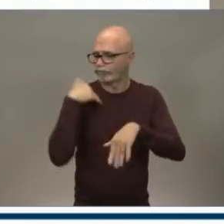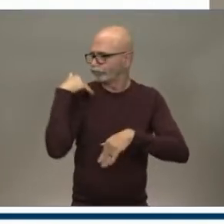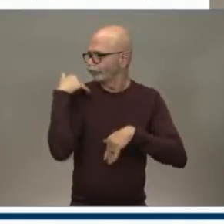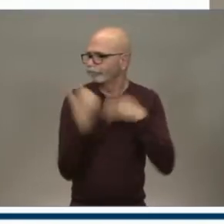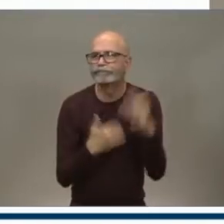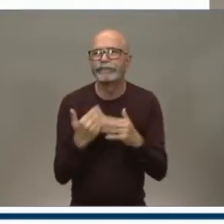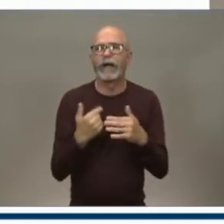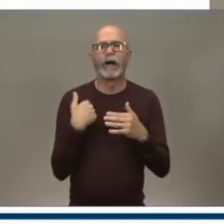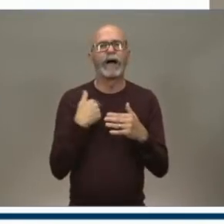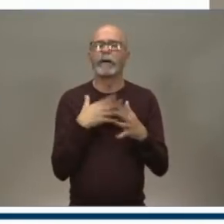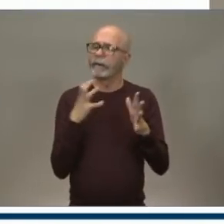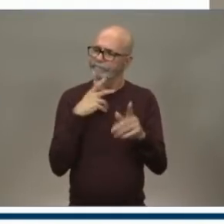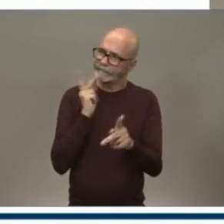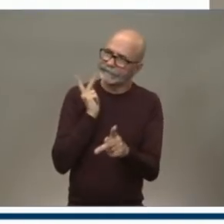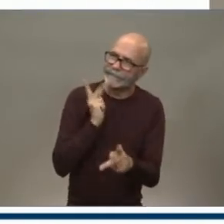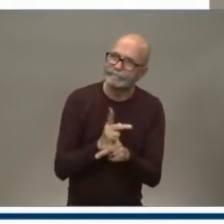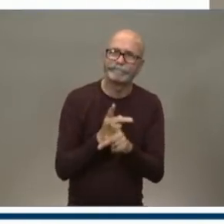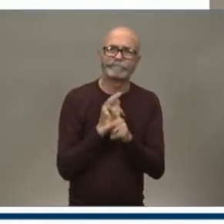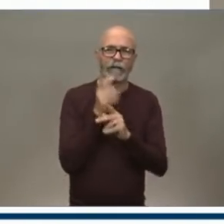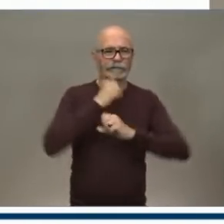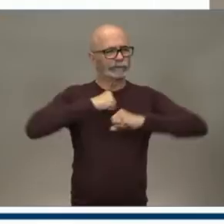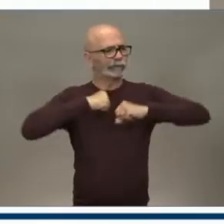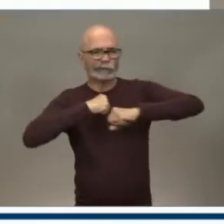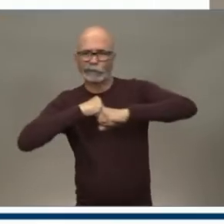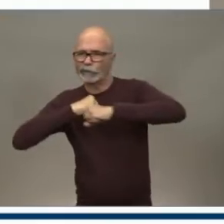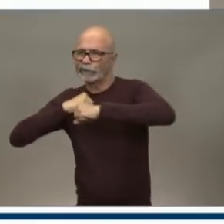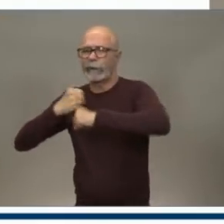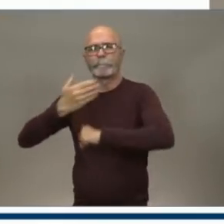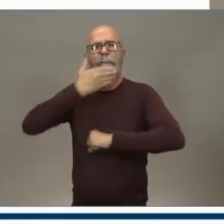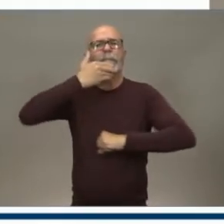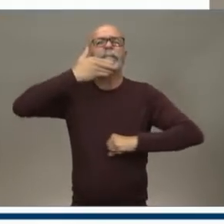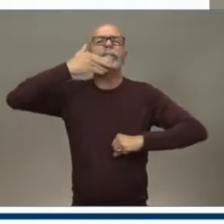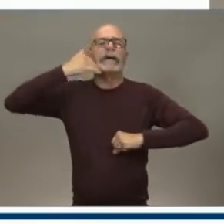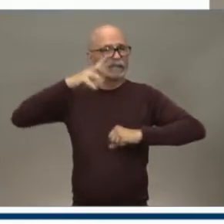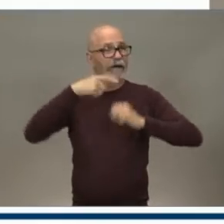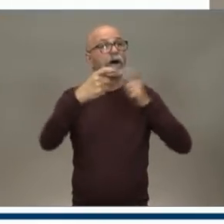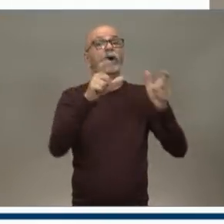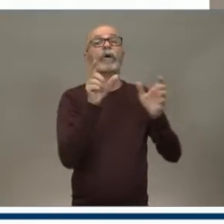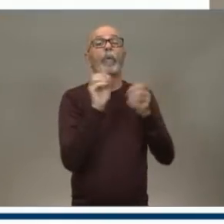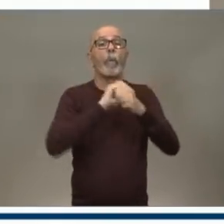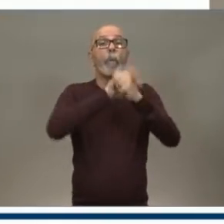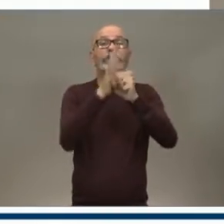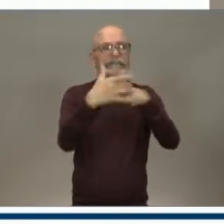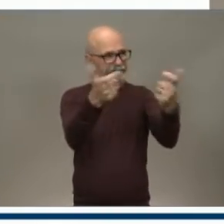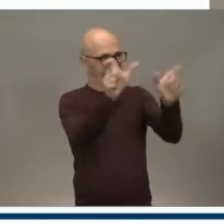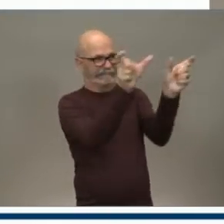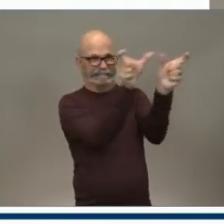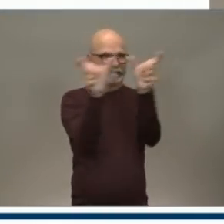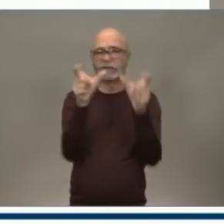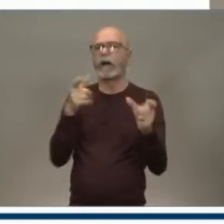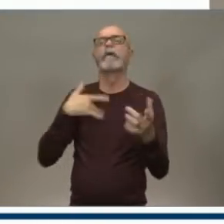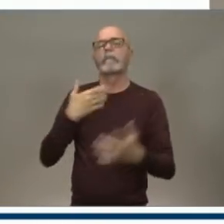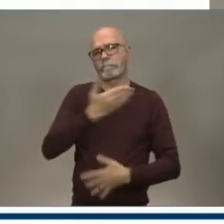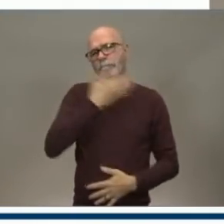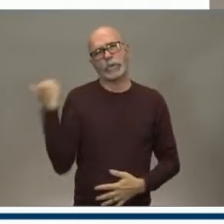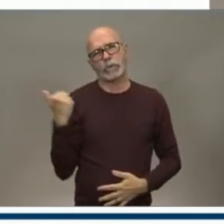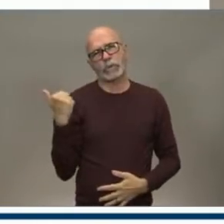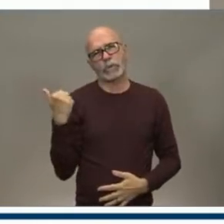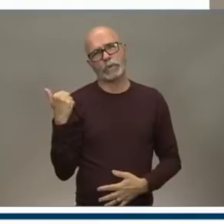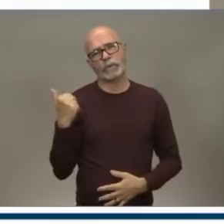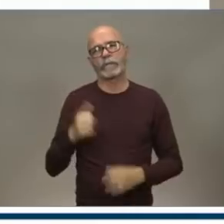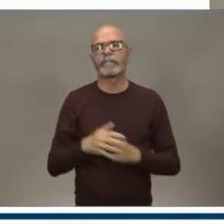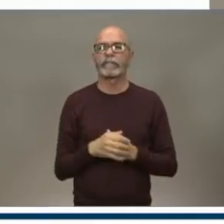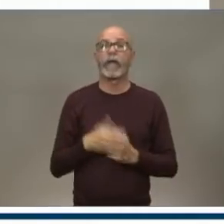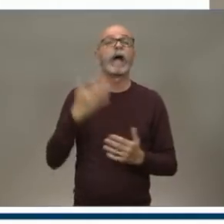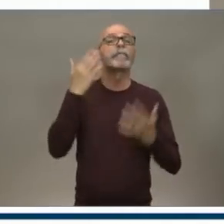guard. It may not seem that COVID is a big deal to you. You maybe feel you're not